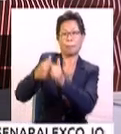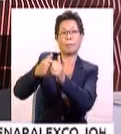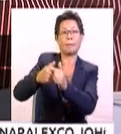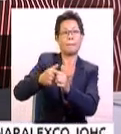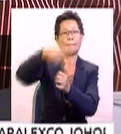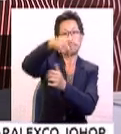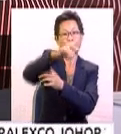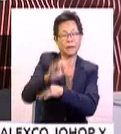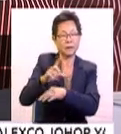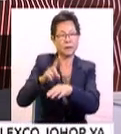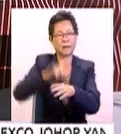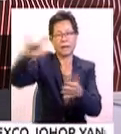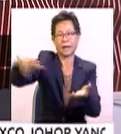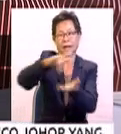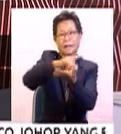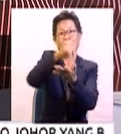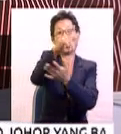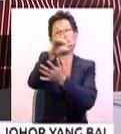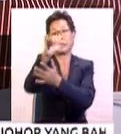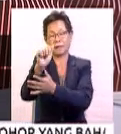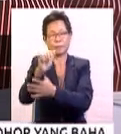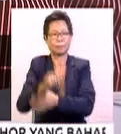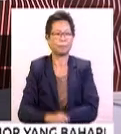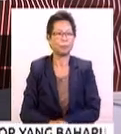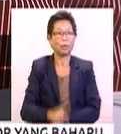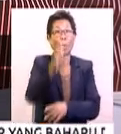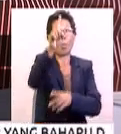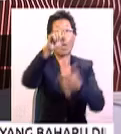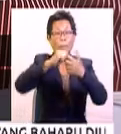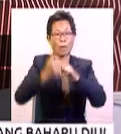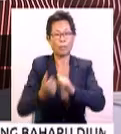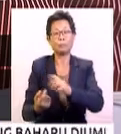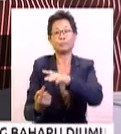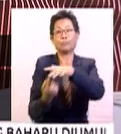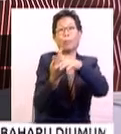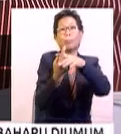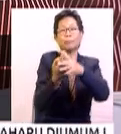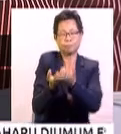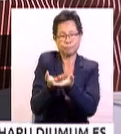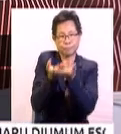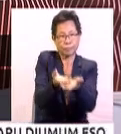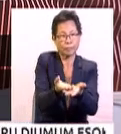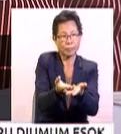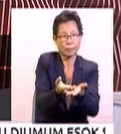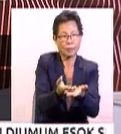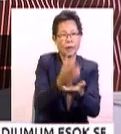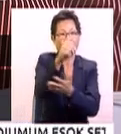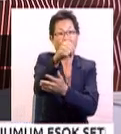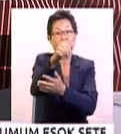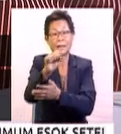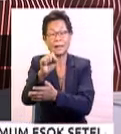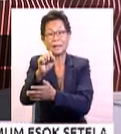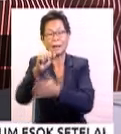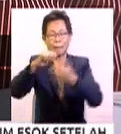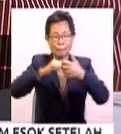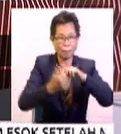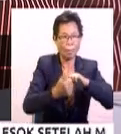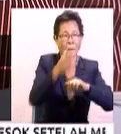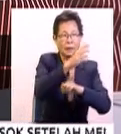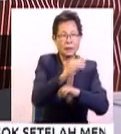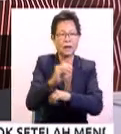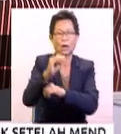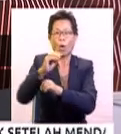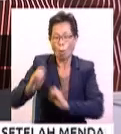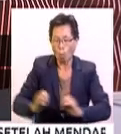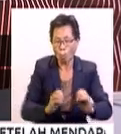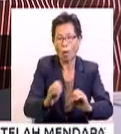issue in KLIA. One of the issues highlighted was the airspace issue, as well as the operation of